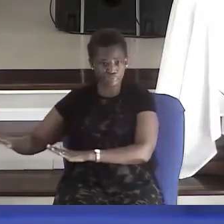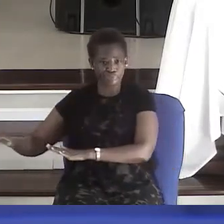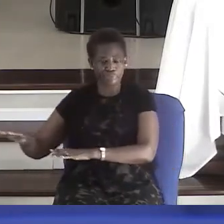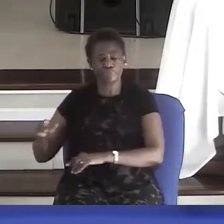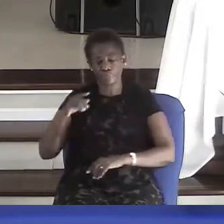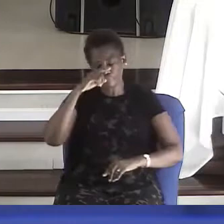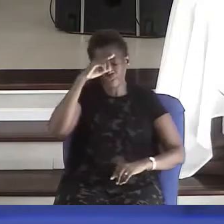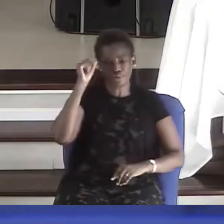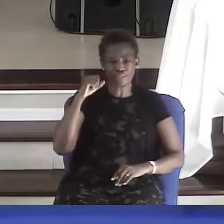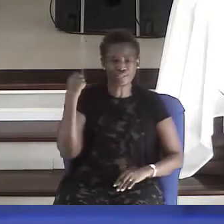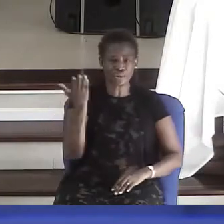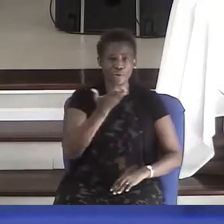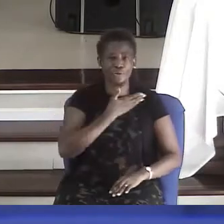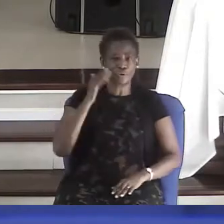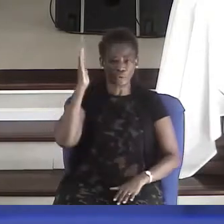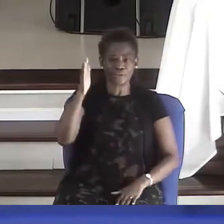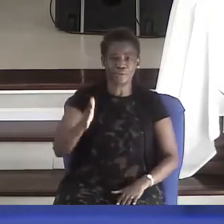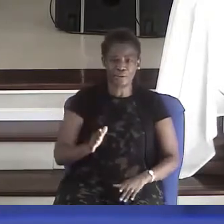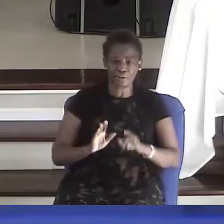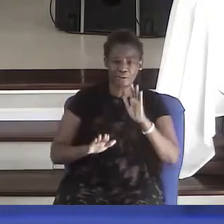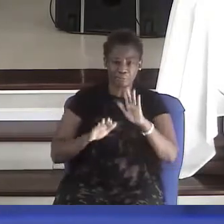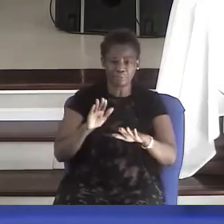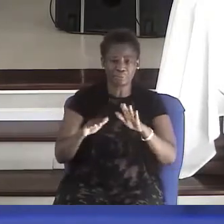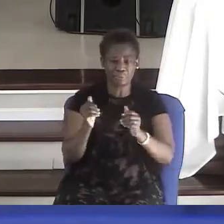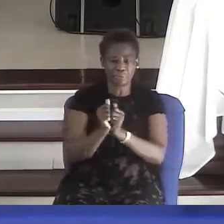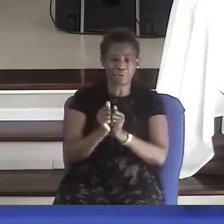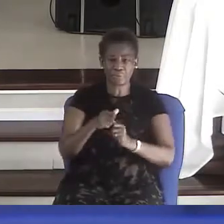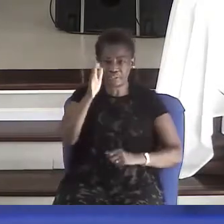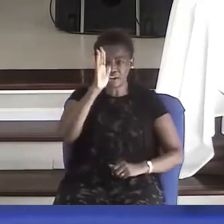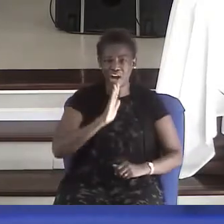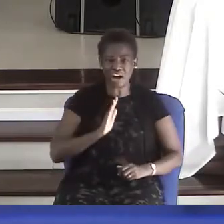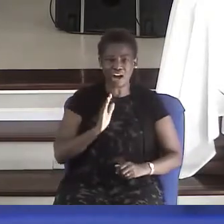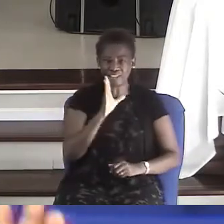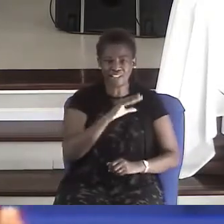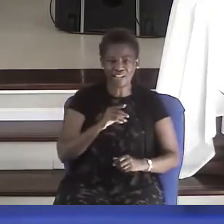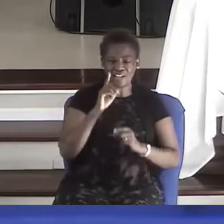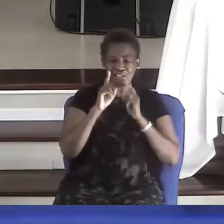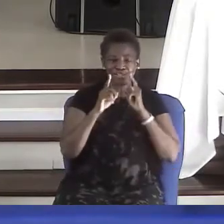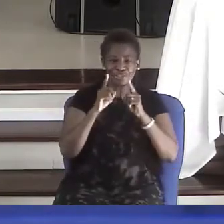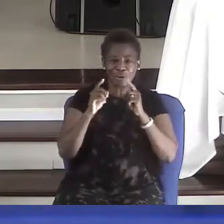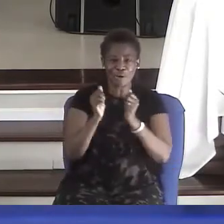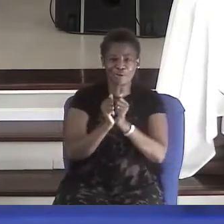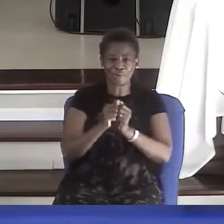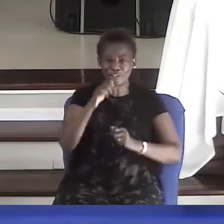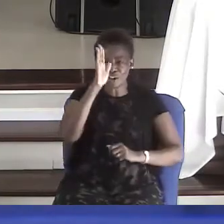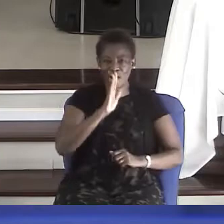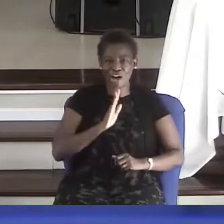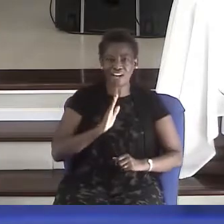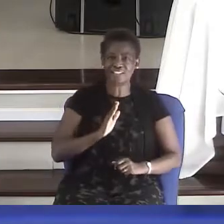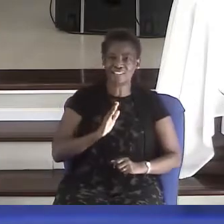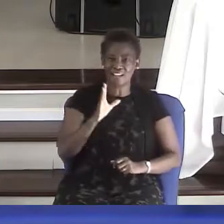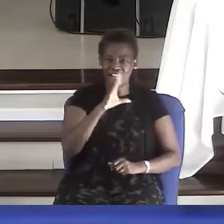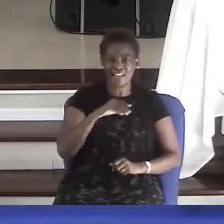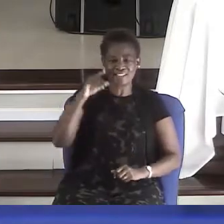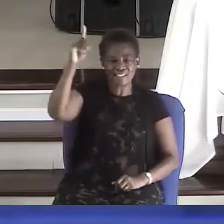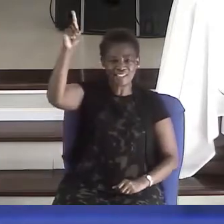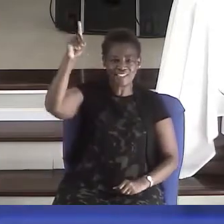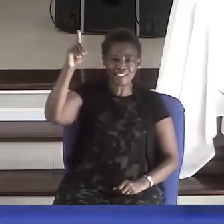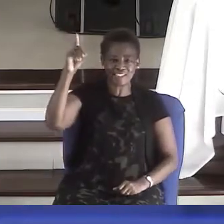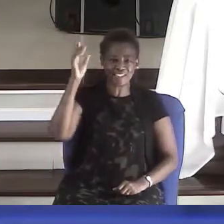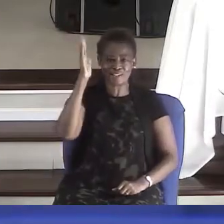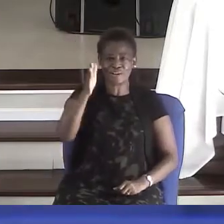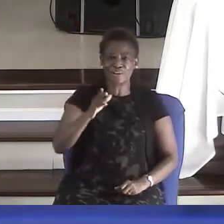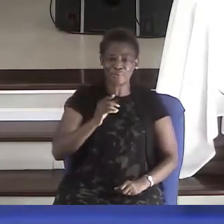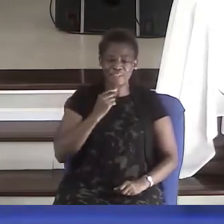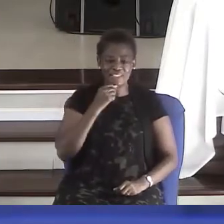we will walk with God and talk with God, and he will tell us he never left us anywhere.